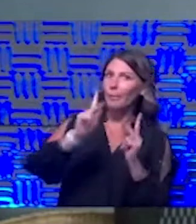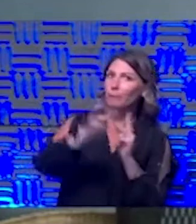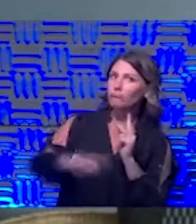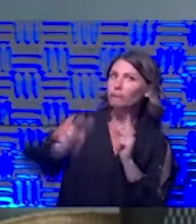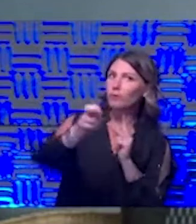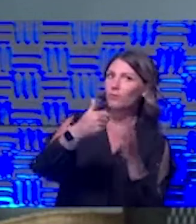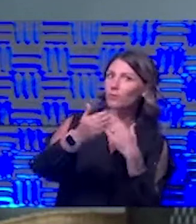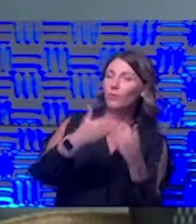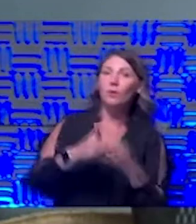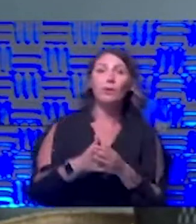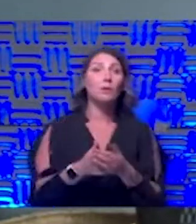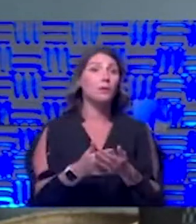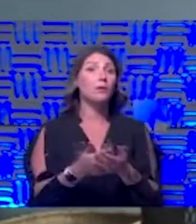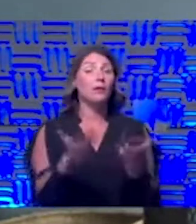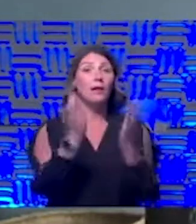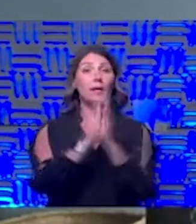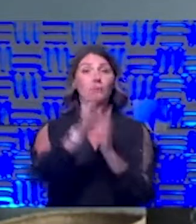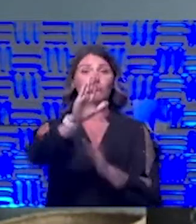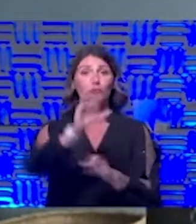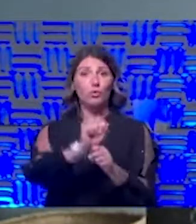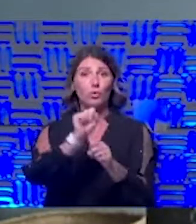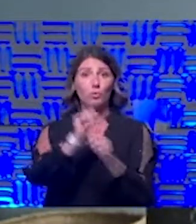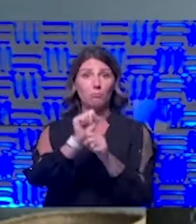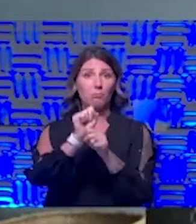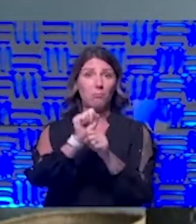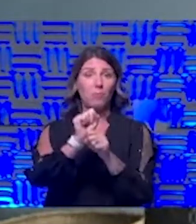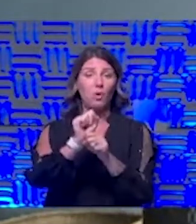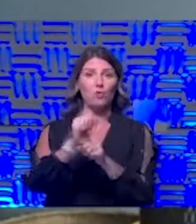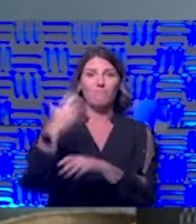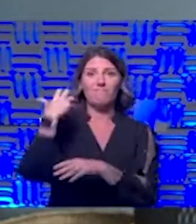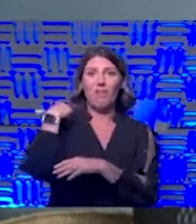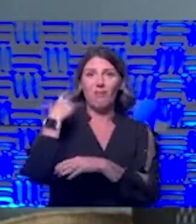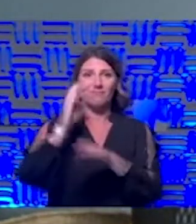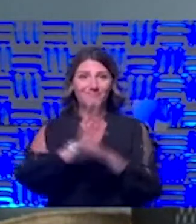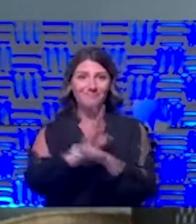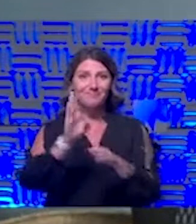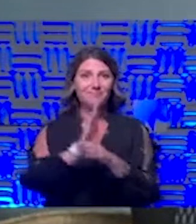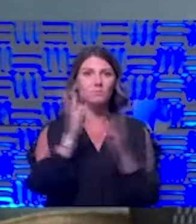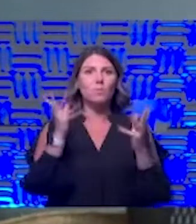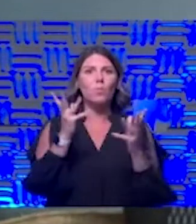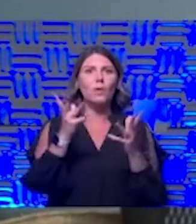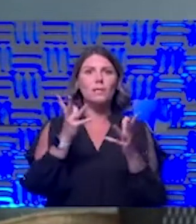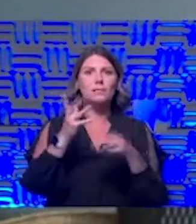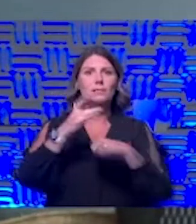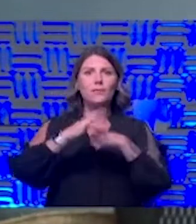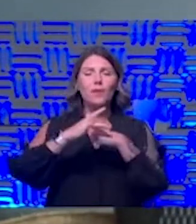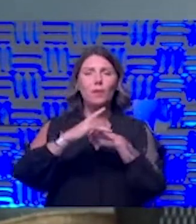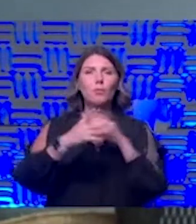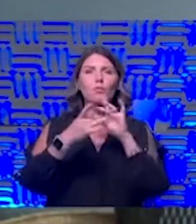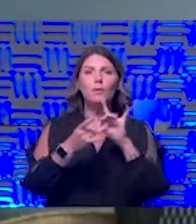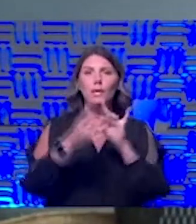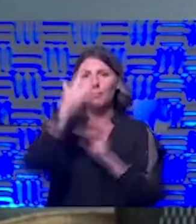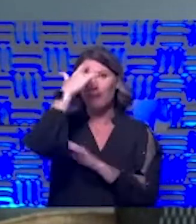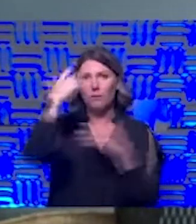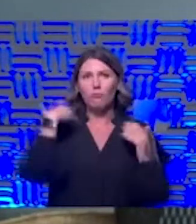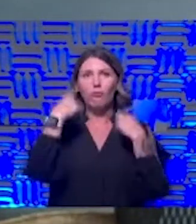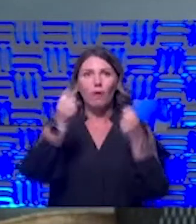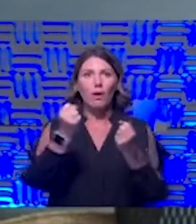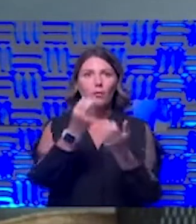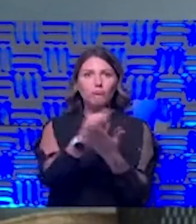Ask your employer about what they have available as far as mental health resources or support